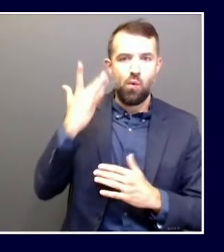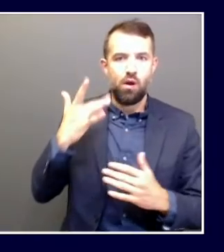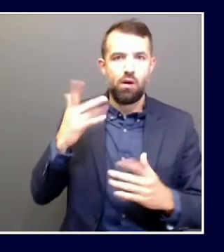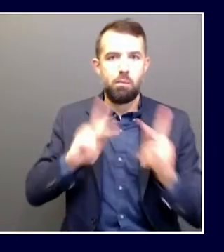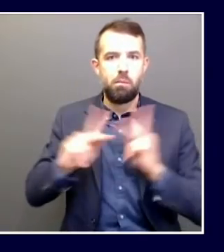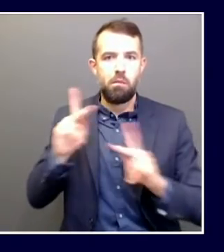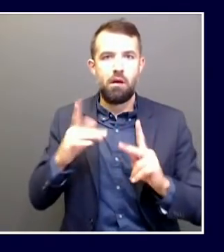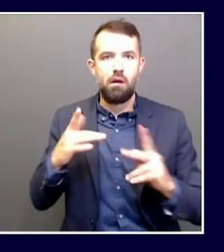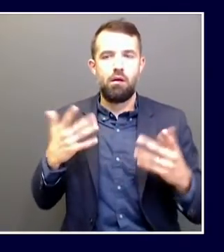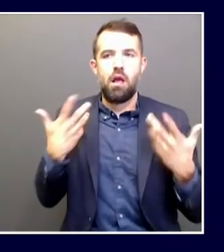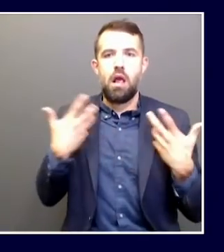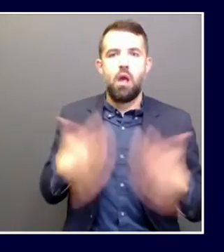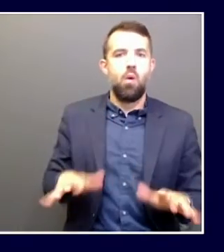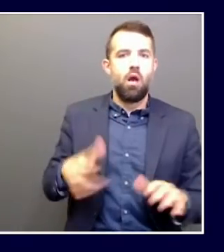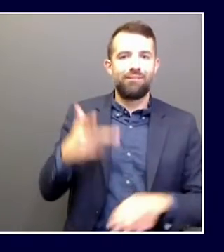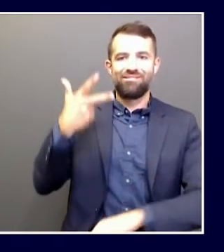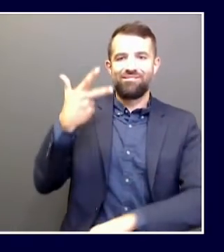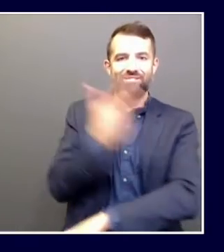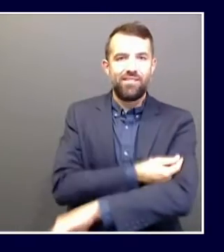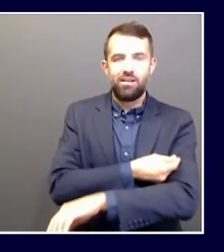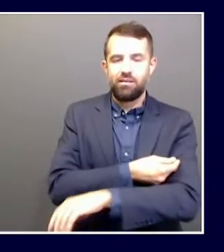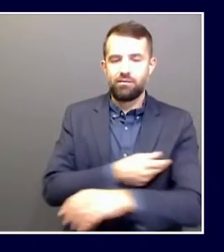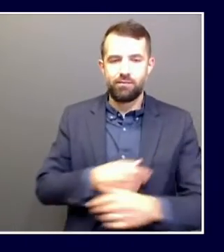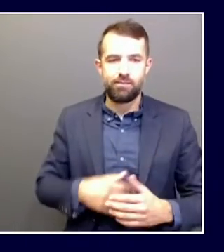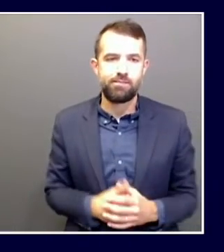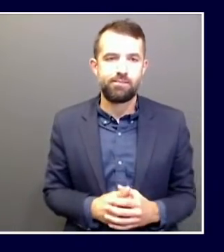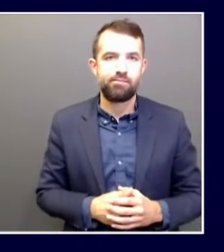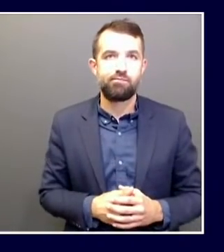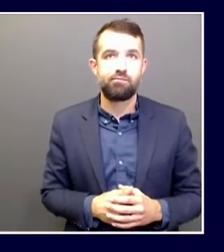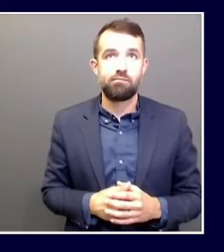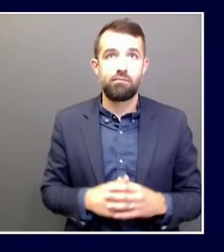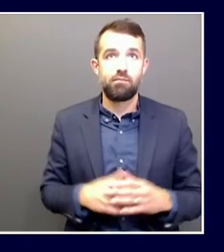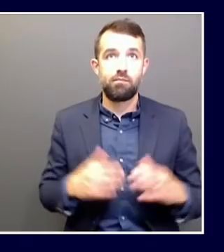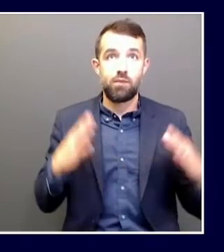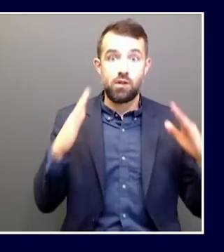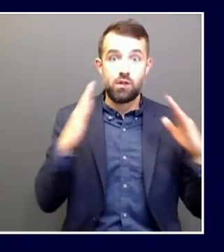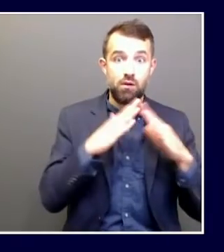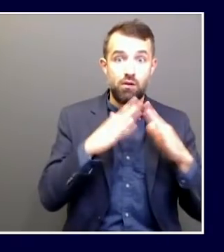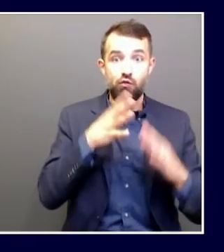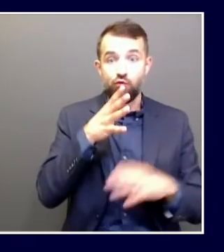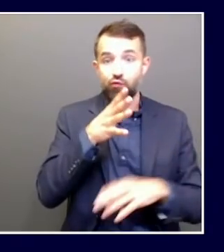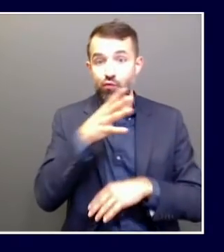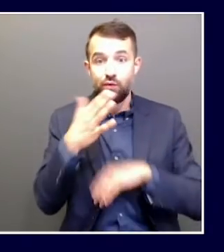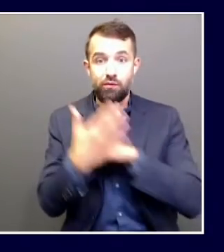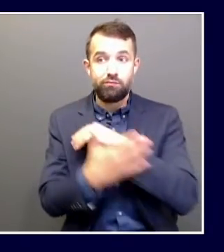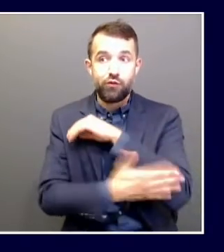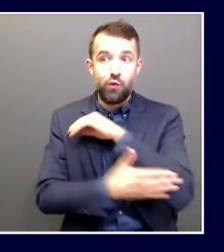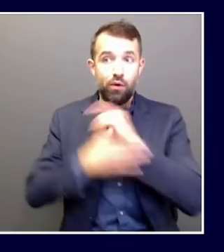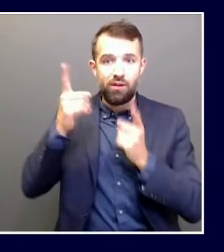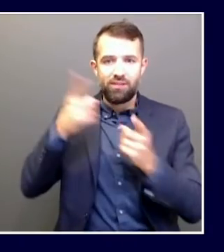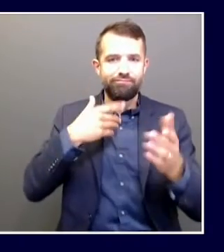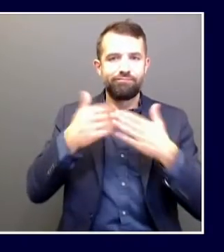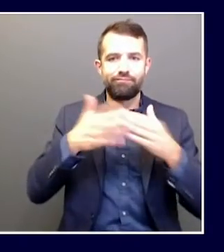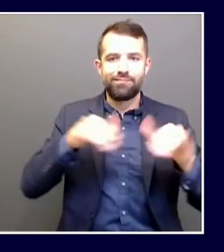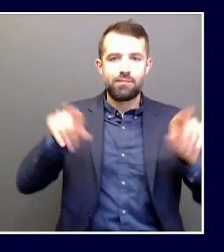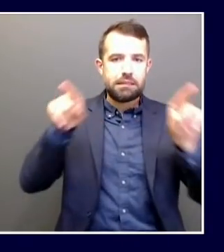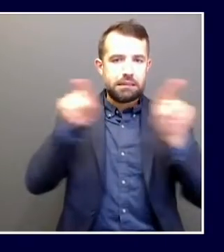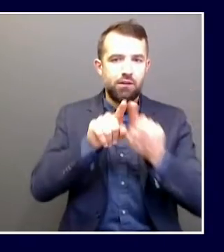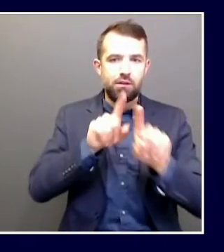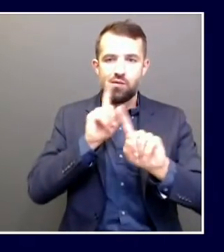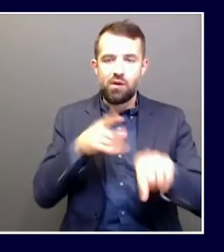and urban, suggest that they don't want to be vaccinated. We're at the point now, though, David,